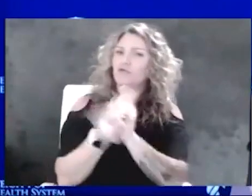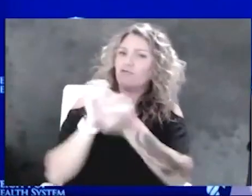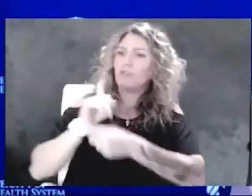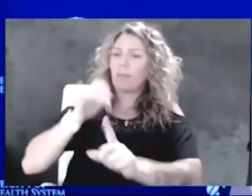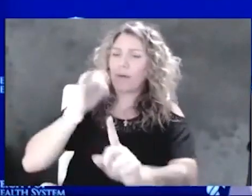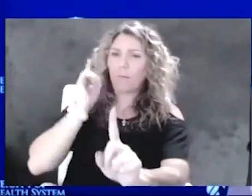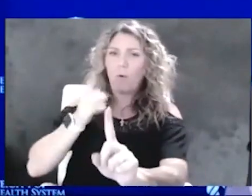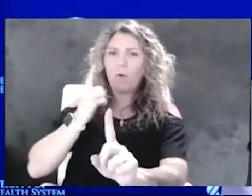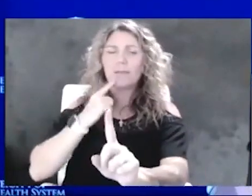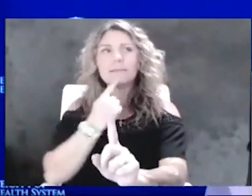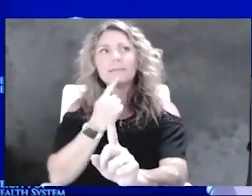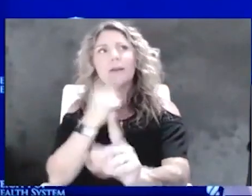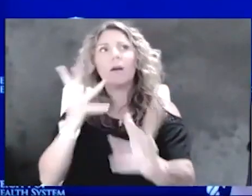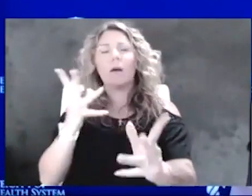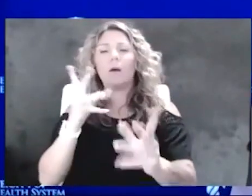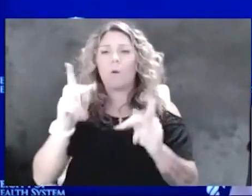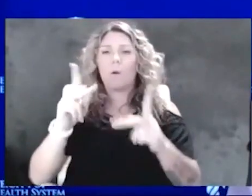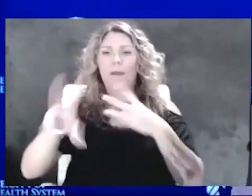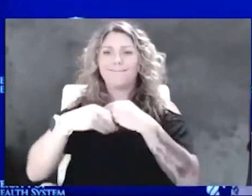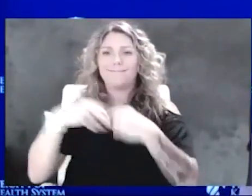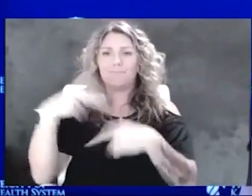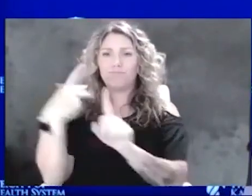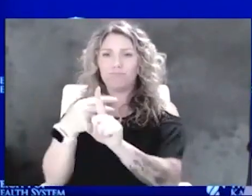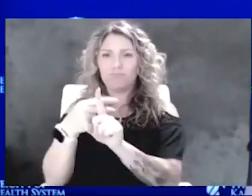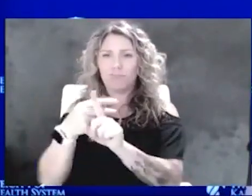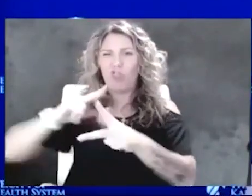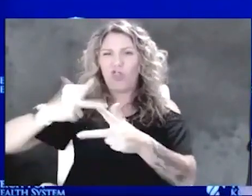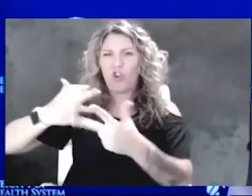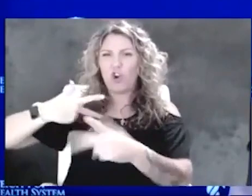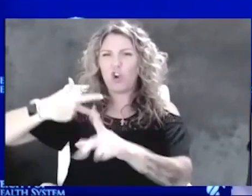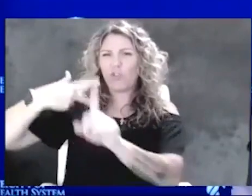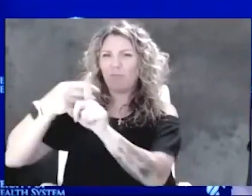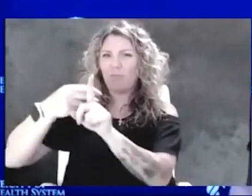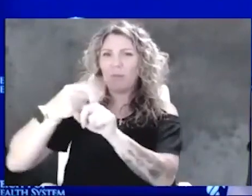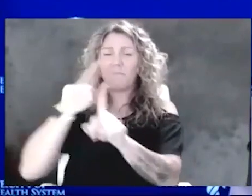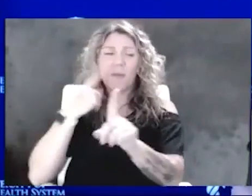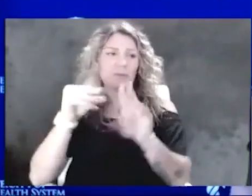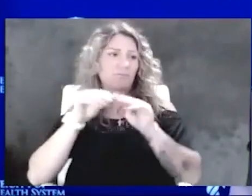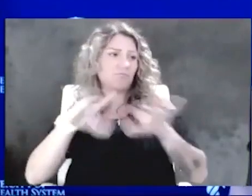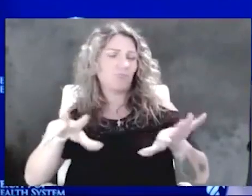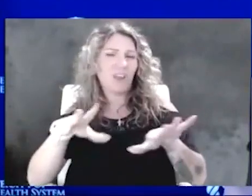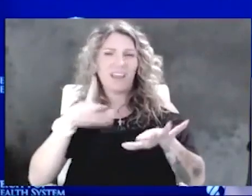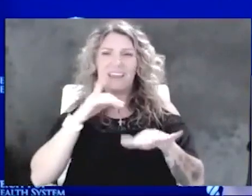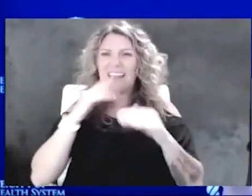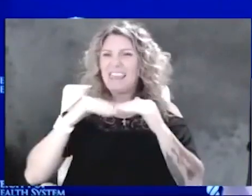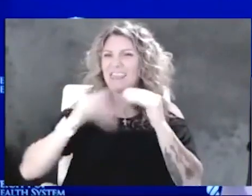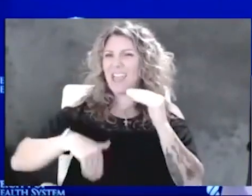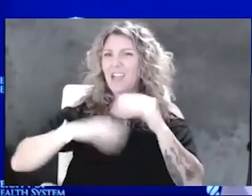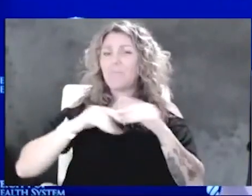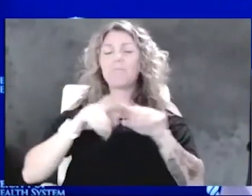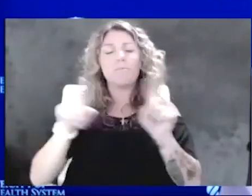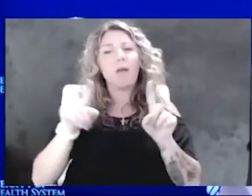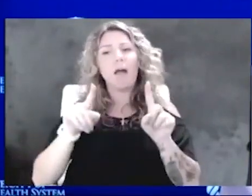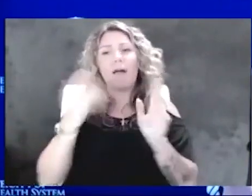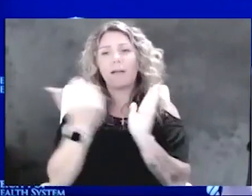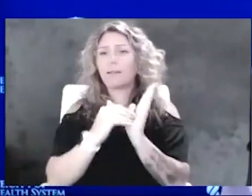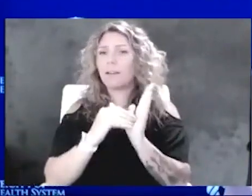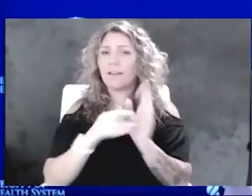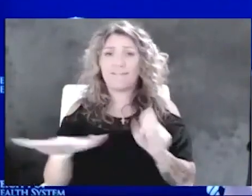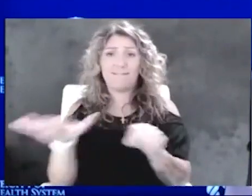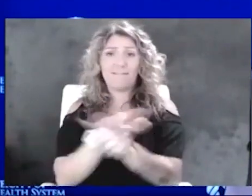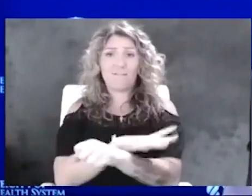additional dosing, you may be able to spread the disease less. But again, as far as full protection from